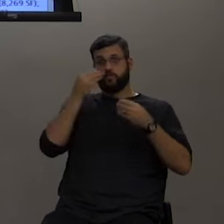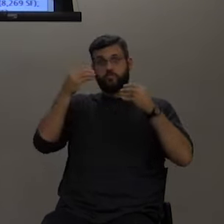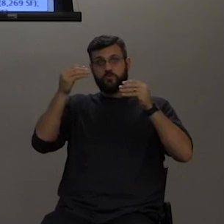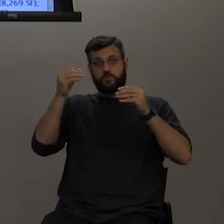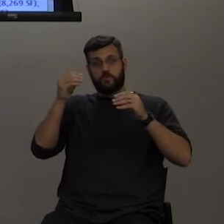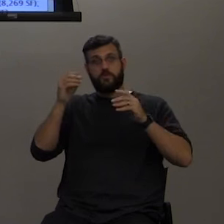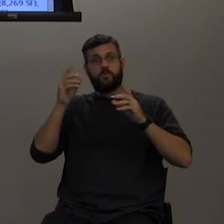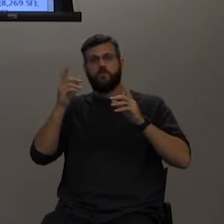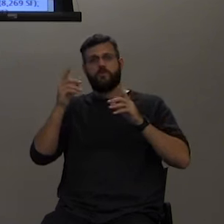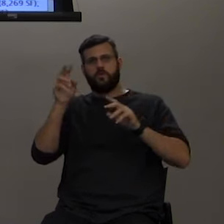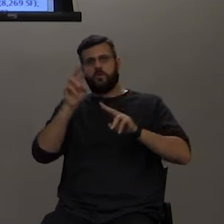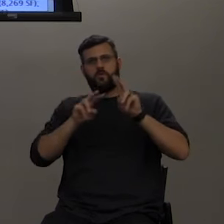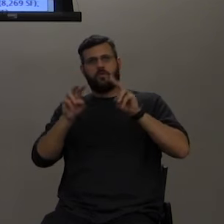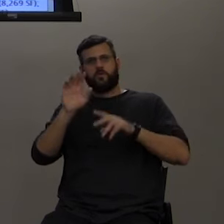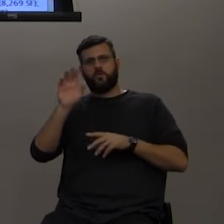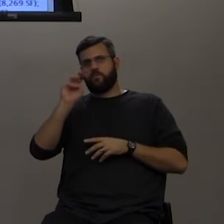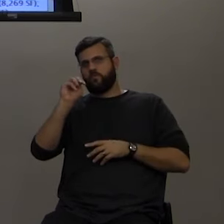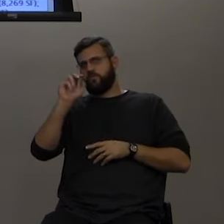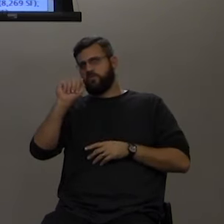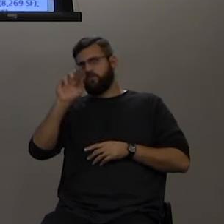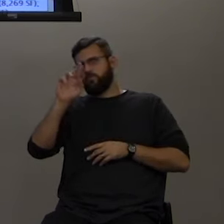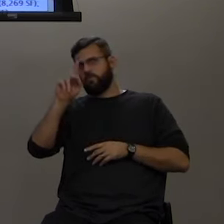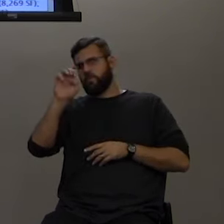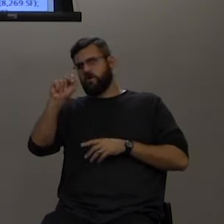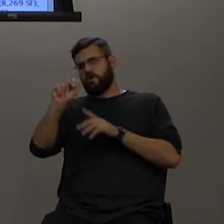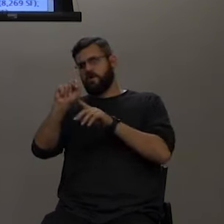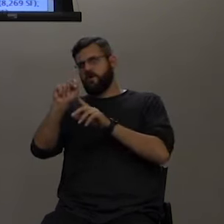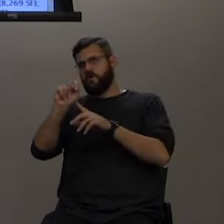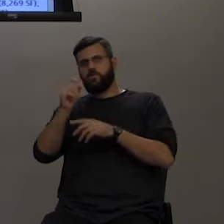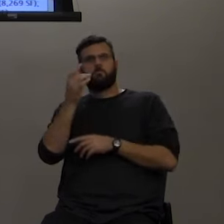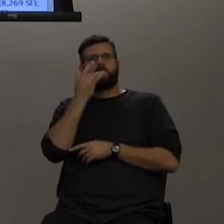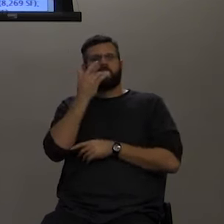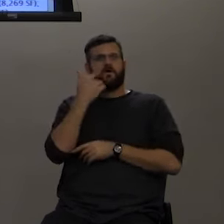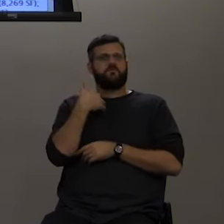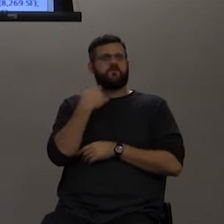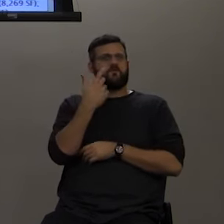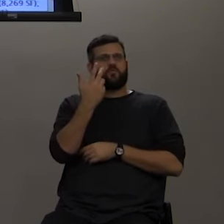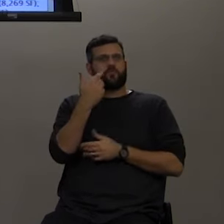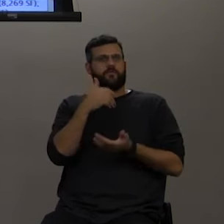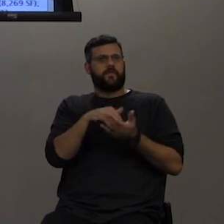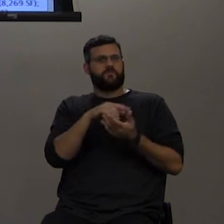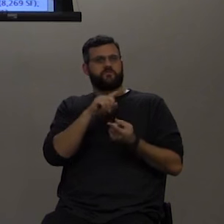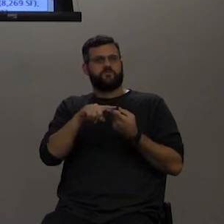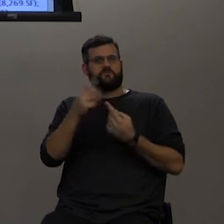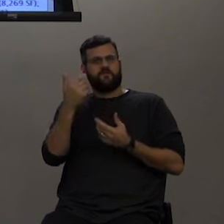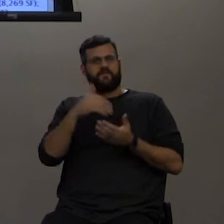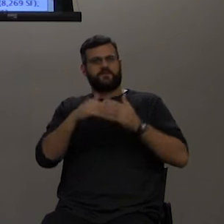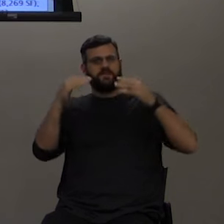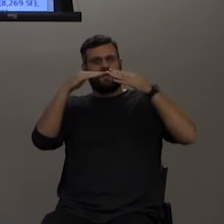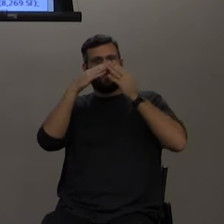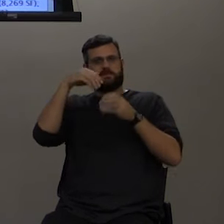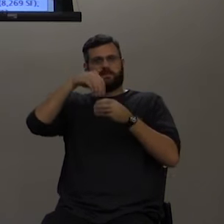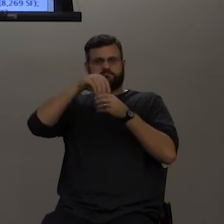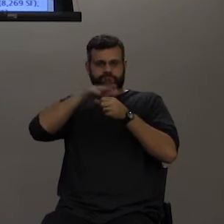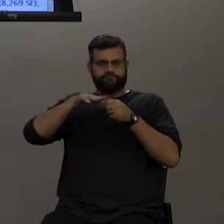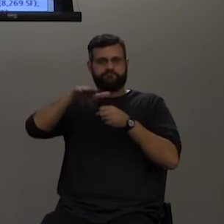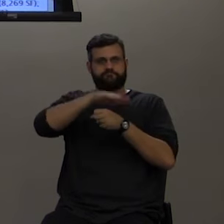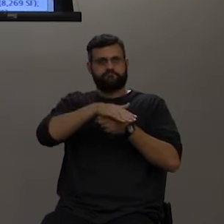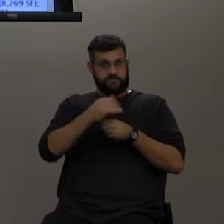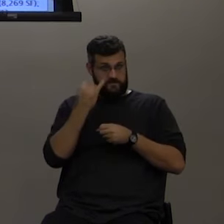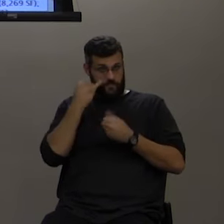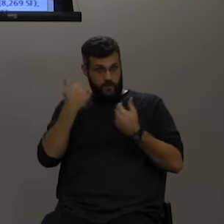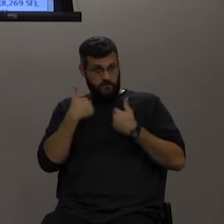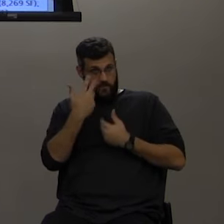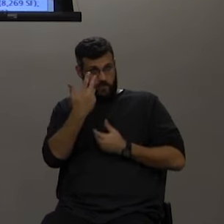at what your market is. They tend to want between 3,000 and 5,000 households. Most grocery stores say we'll locate when there's